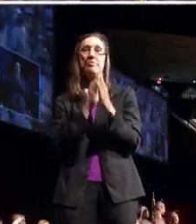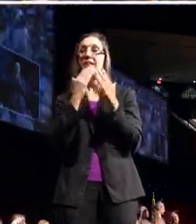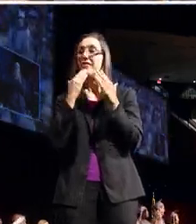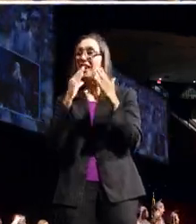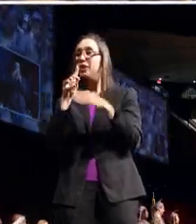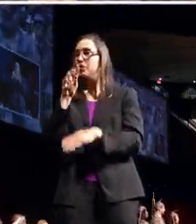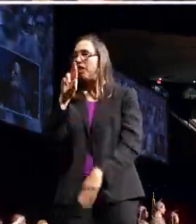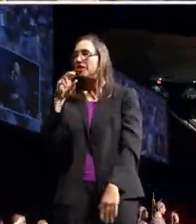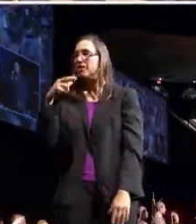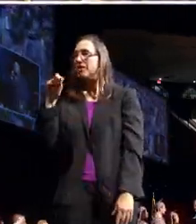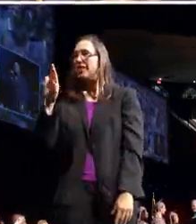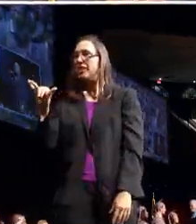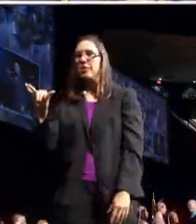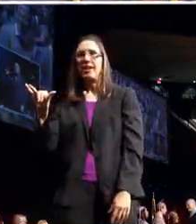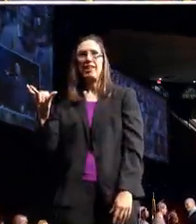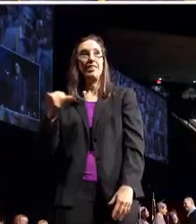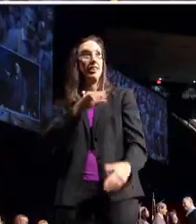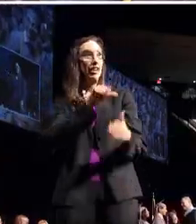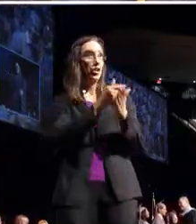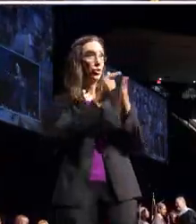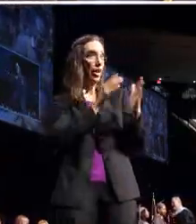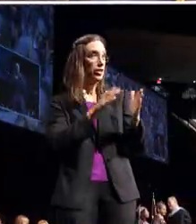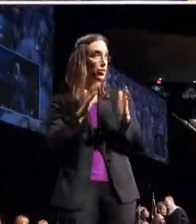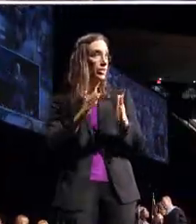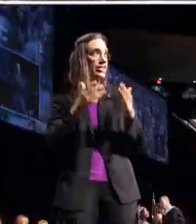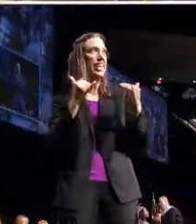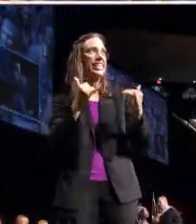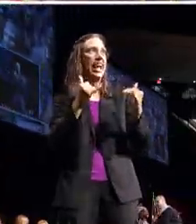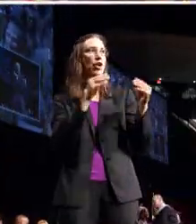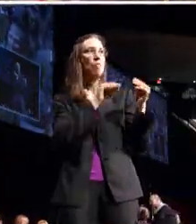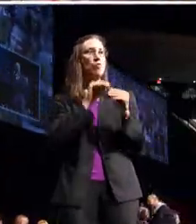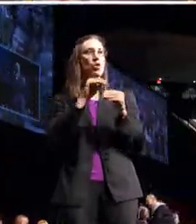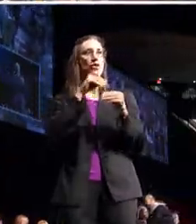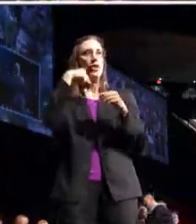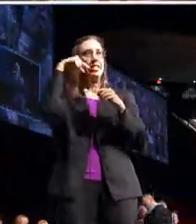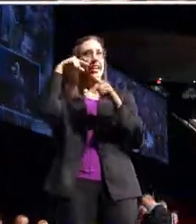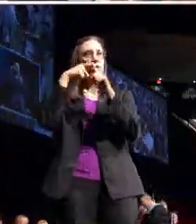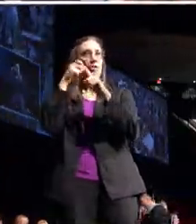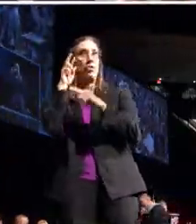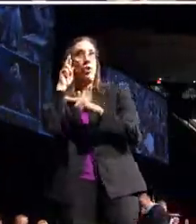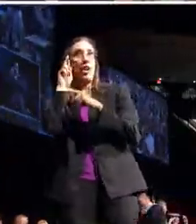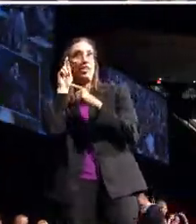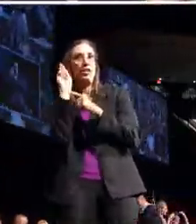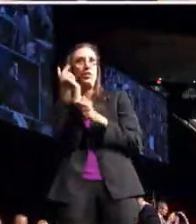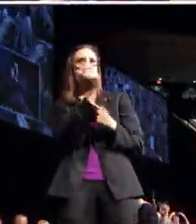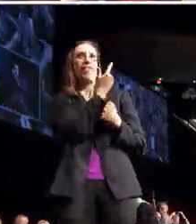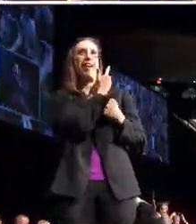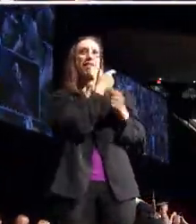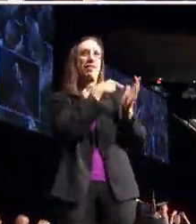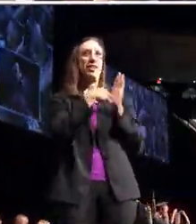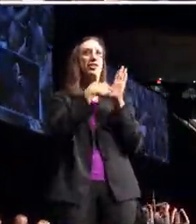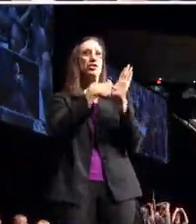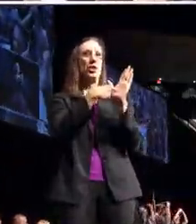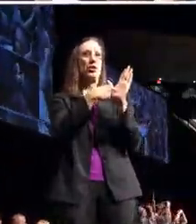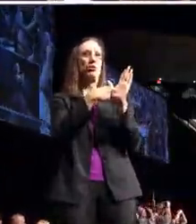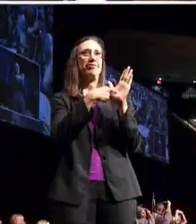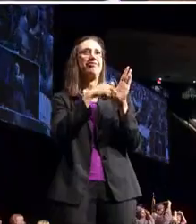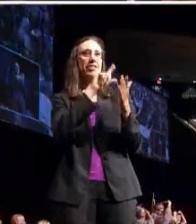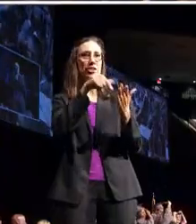Thank you, Dr. Henry. Graduates, please move your tassel from the right to left, signifying your